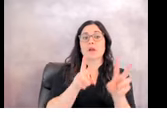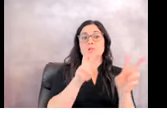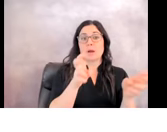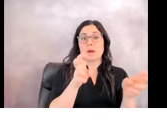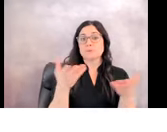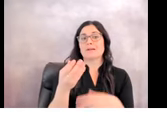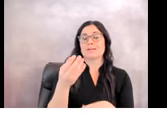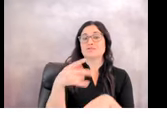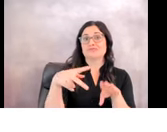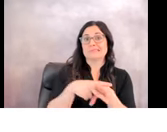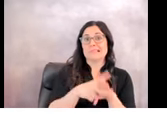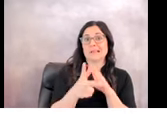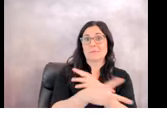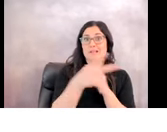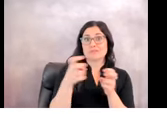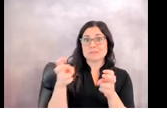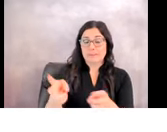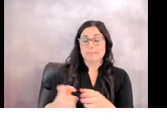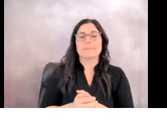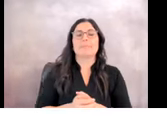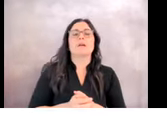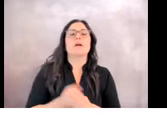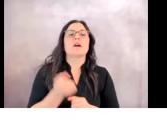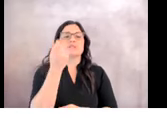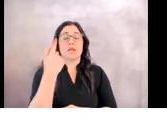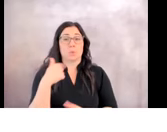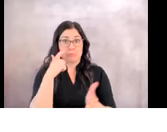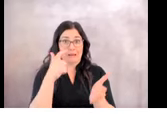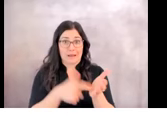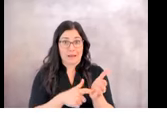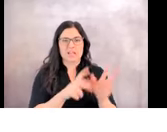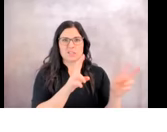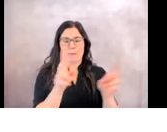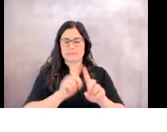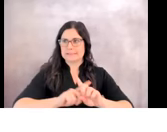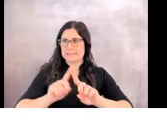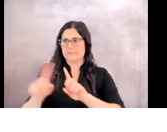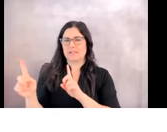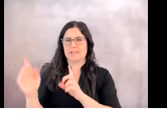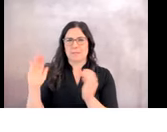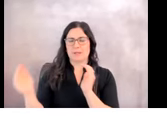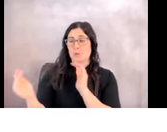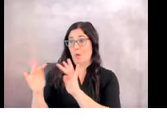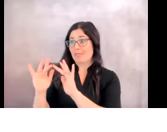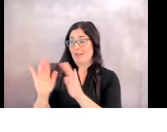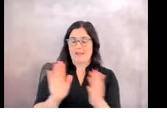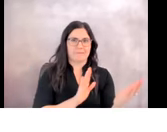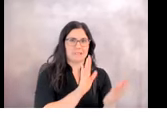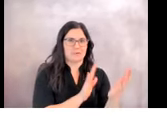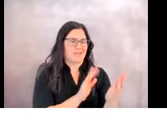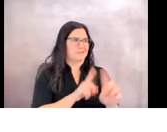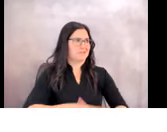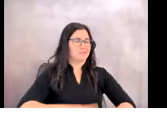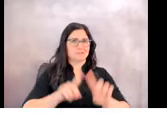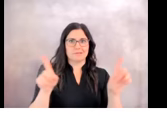And we want to do some breakout sessions because we know we recognize it's different between face-to-face classes and the challenges of doing hybrid